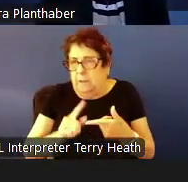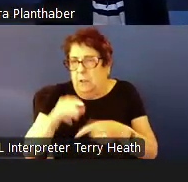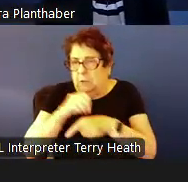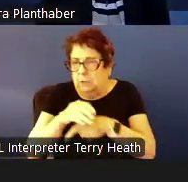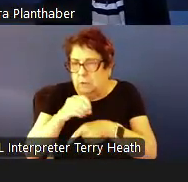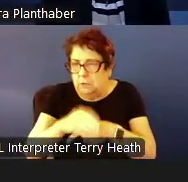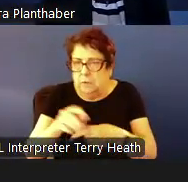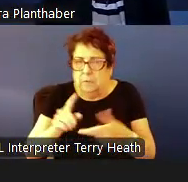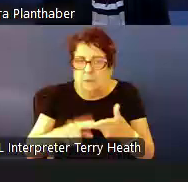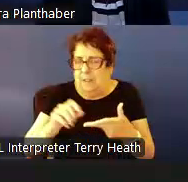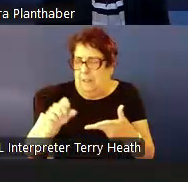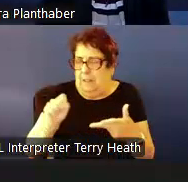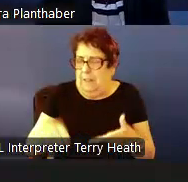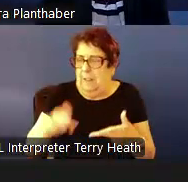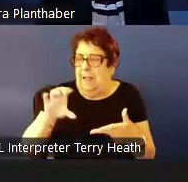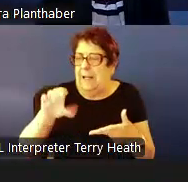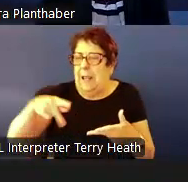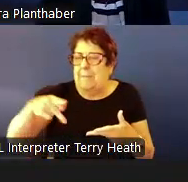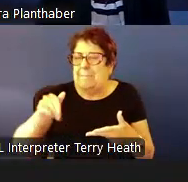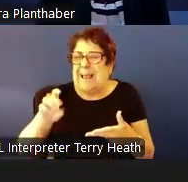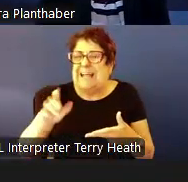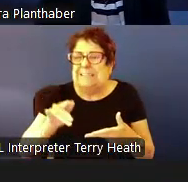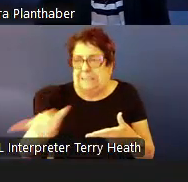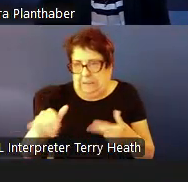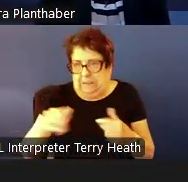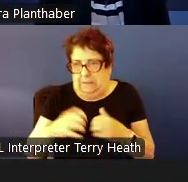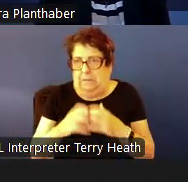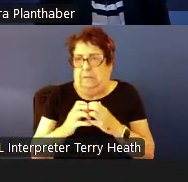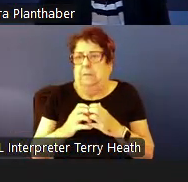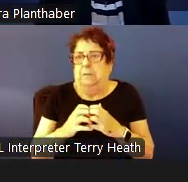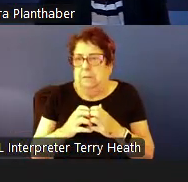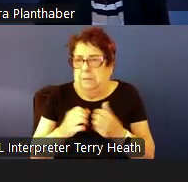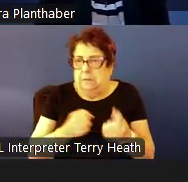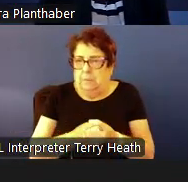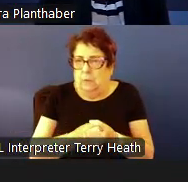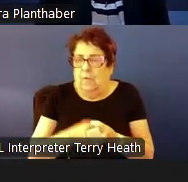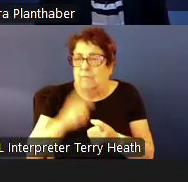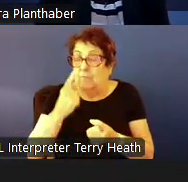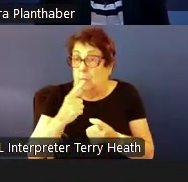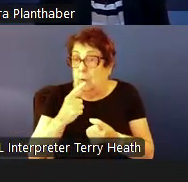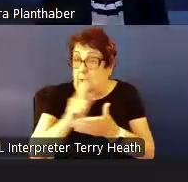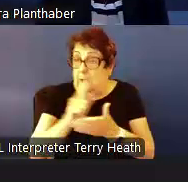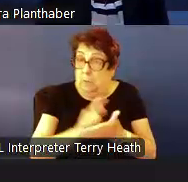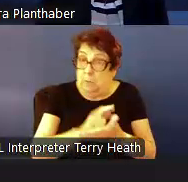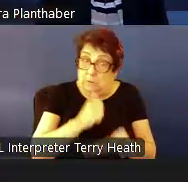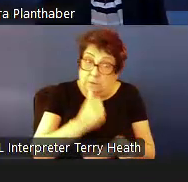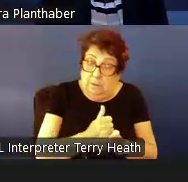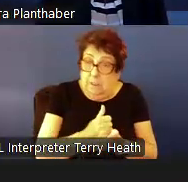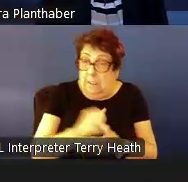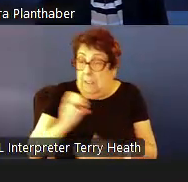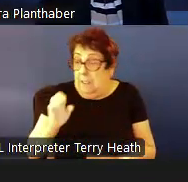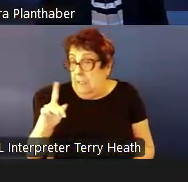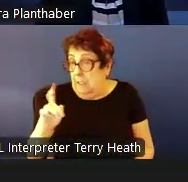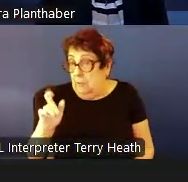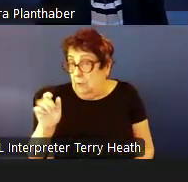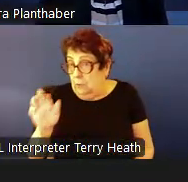building support to legal assistants, elder rights organizations, and the Aging and Disability Network